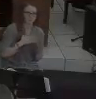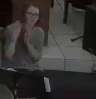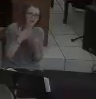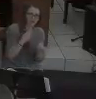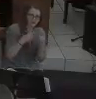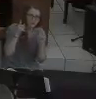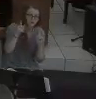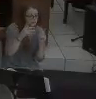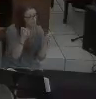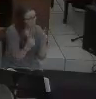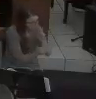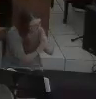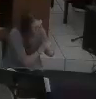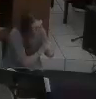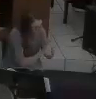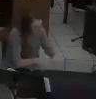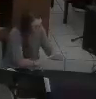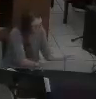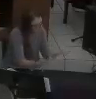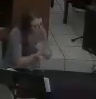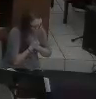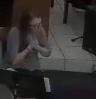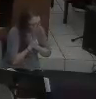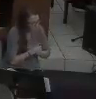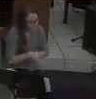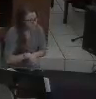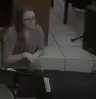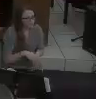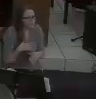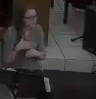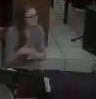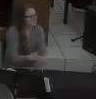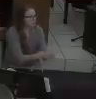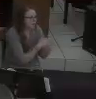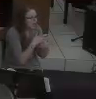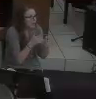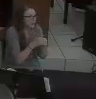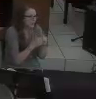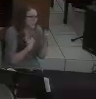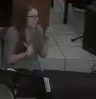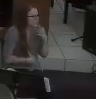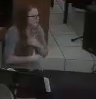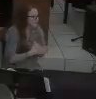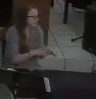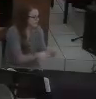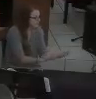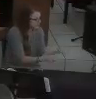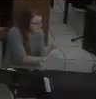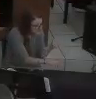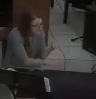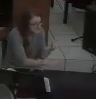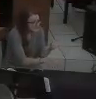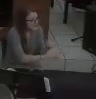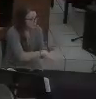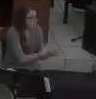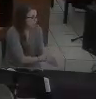those we meet, and indeed to share with a hungry, needy